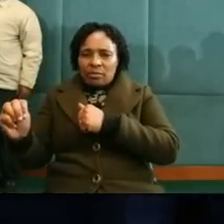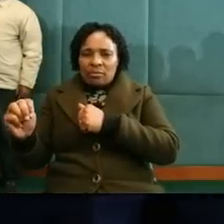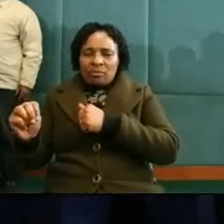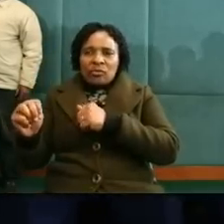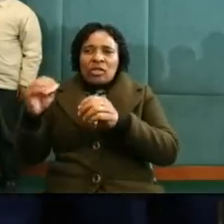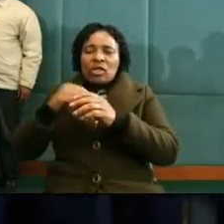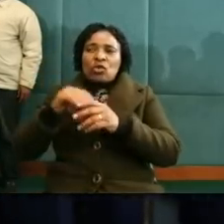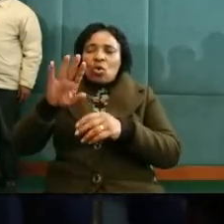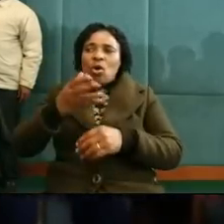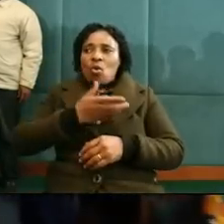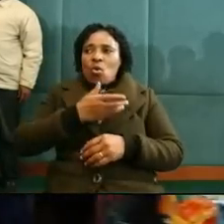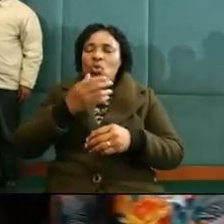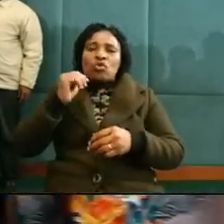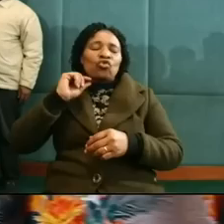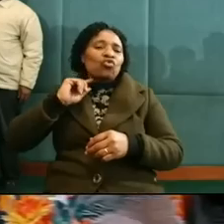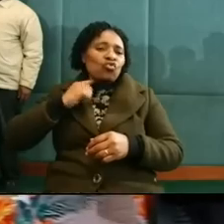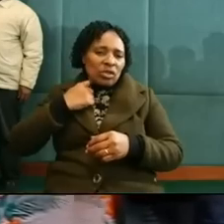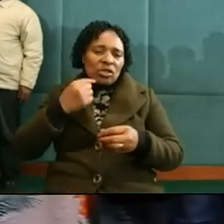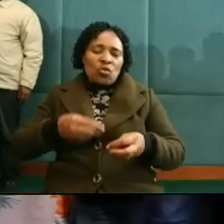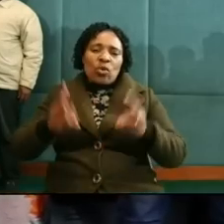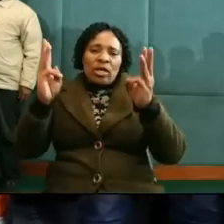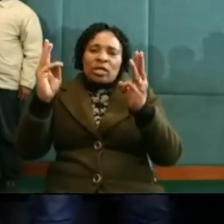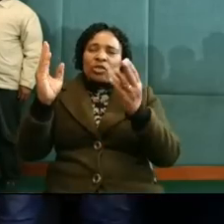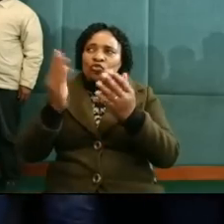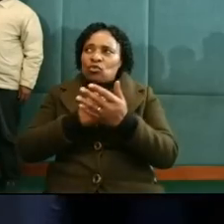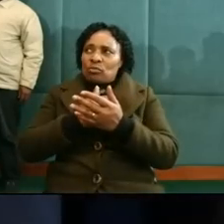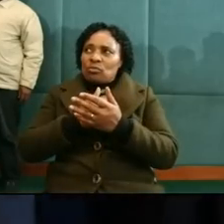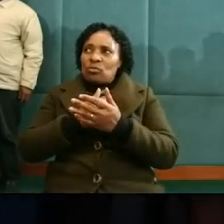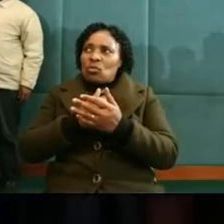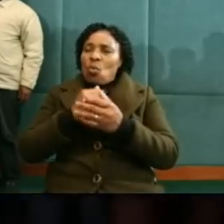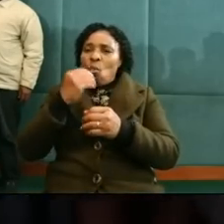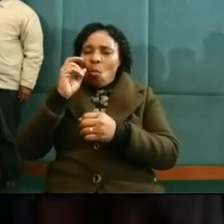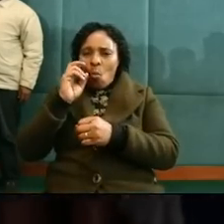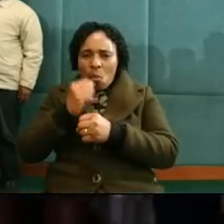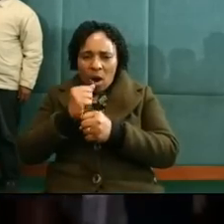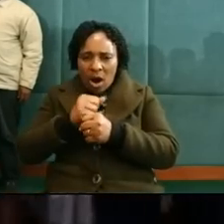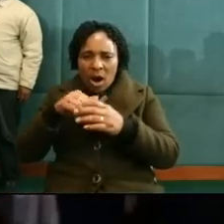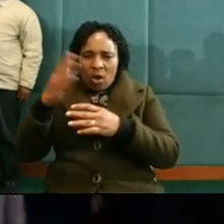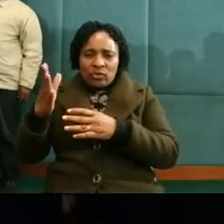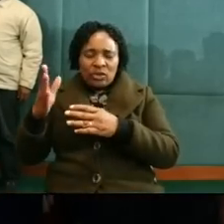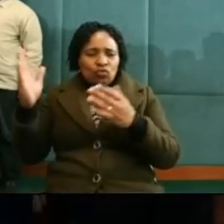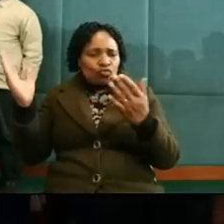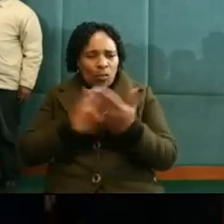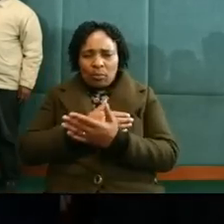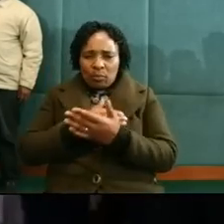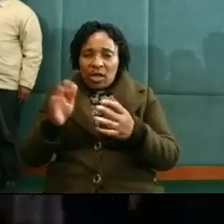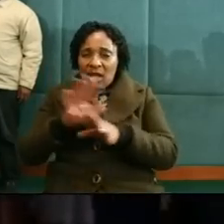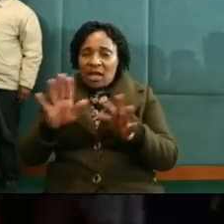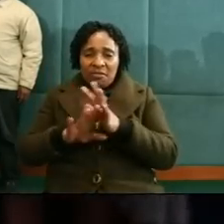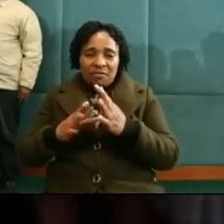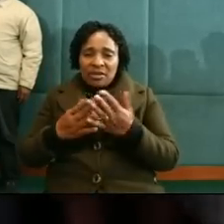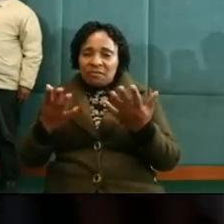And in your own sweet way, eradicate, wash out, flush out